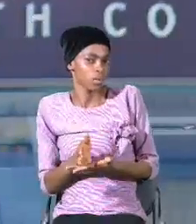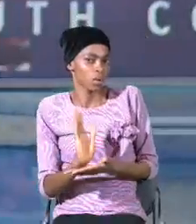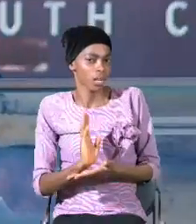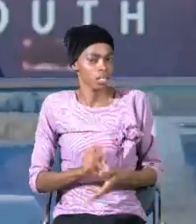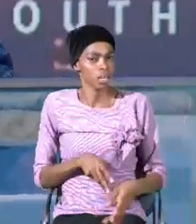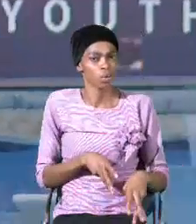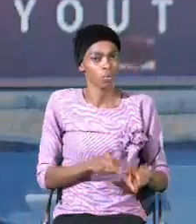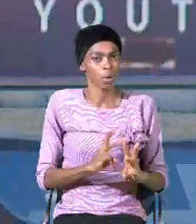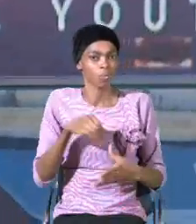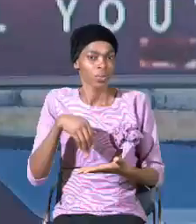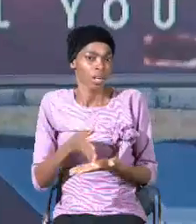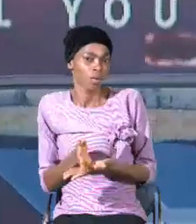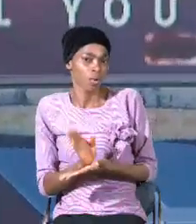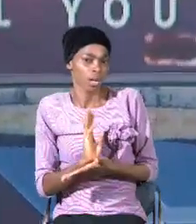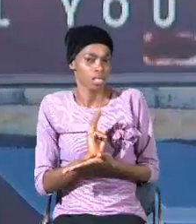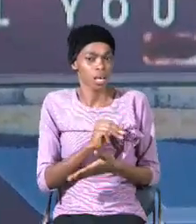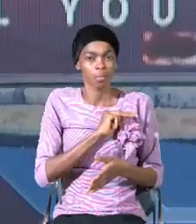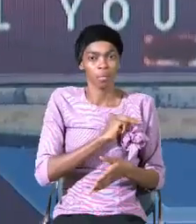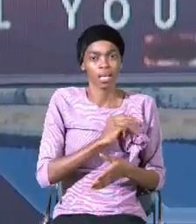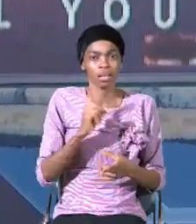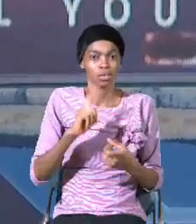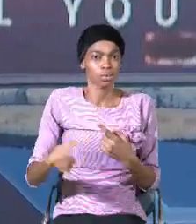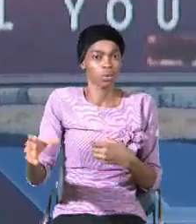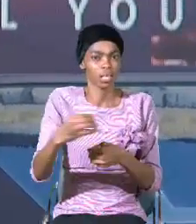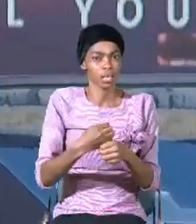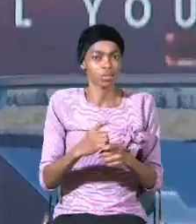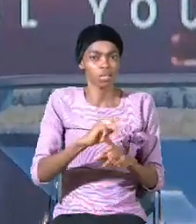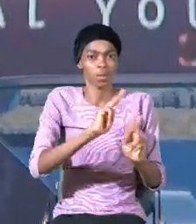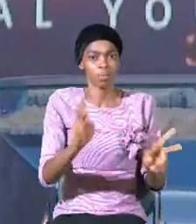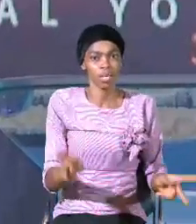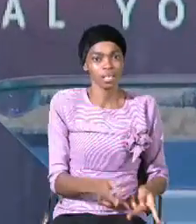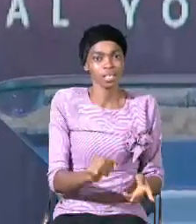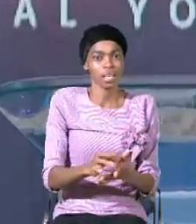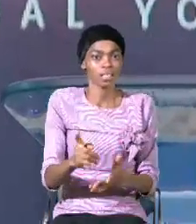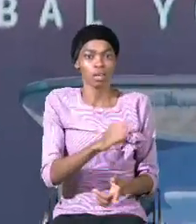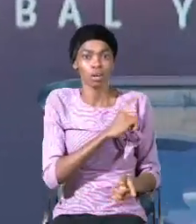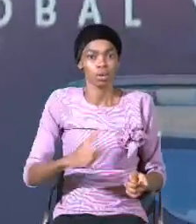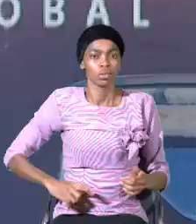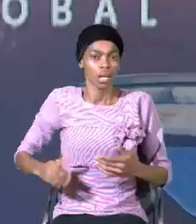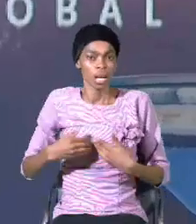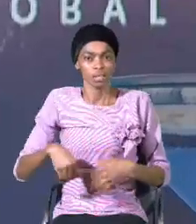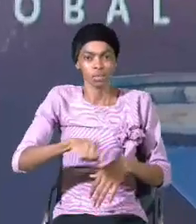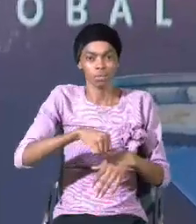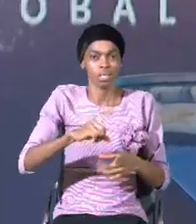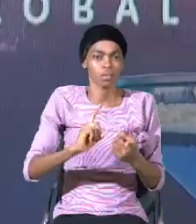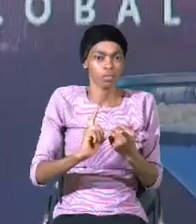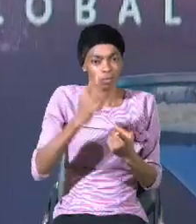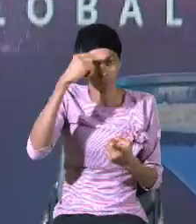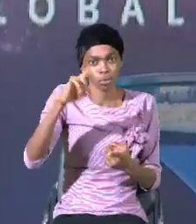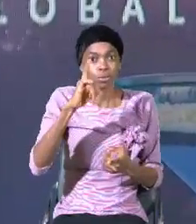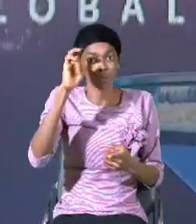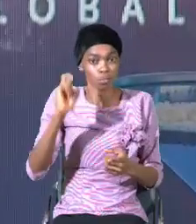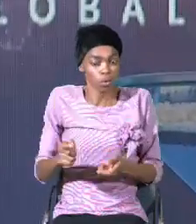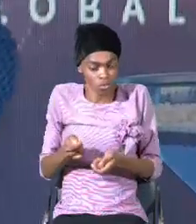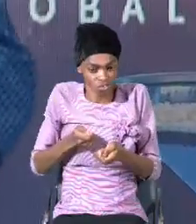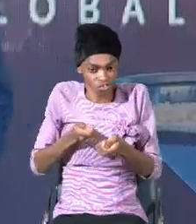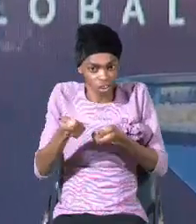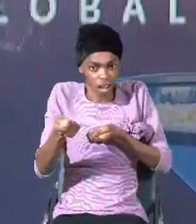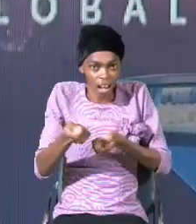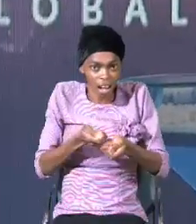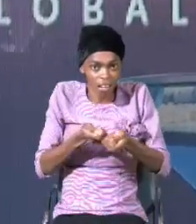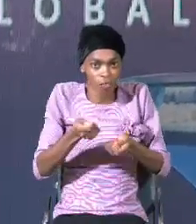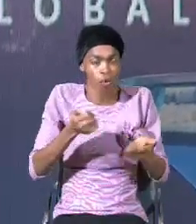right manner to get to the place the Lord has ordained for you, you must drive with a purpose.